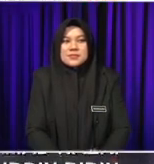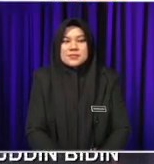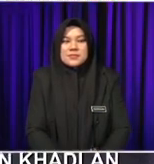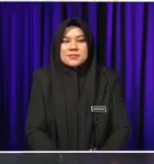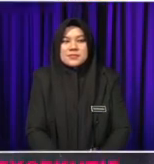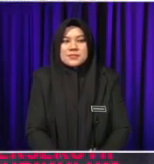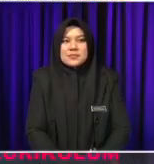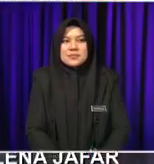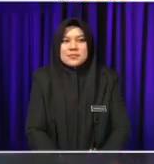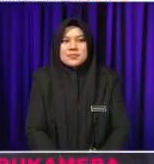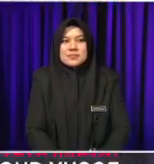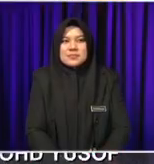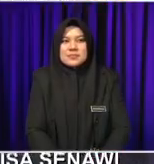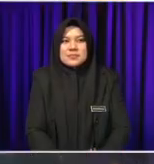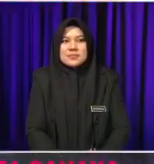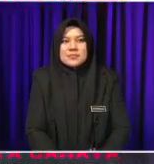it must be.